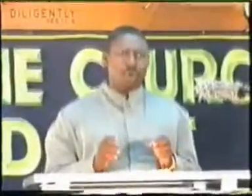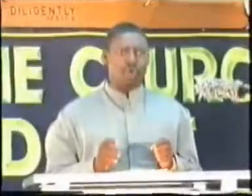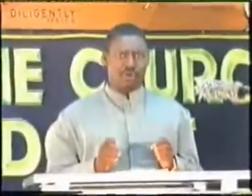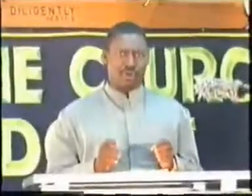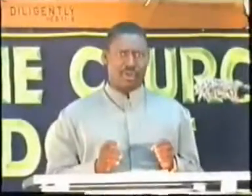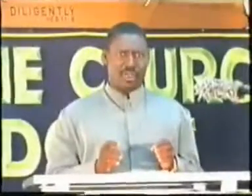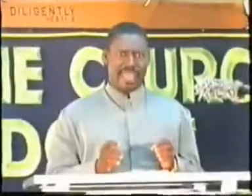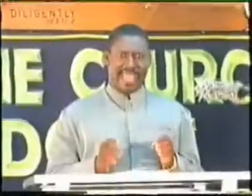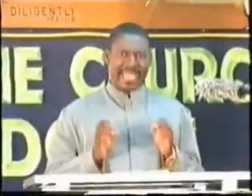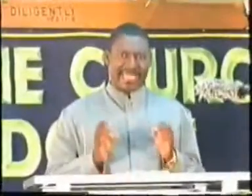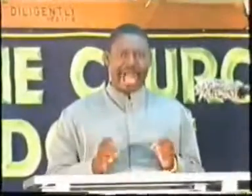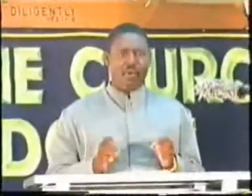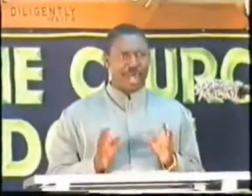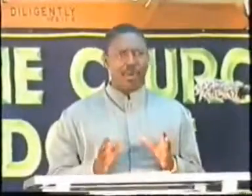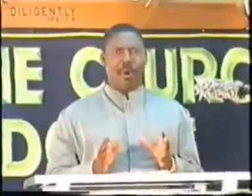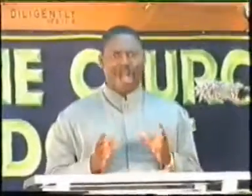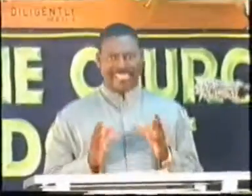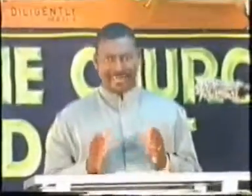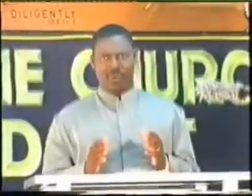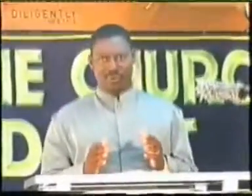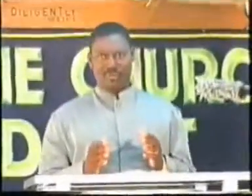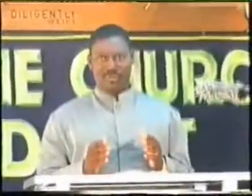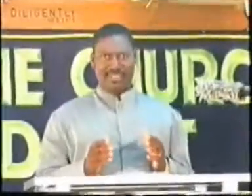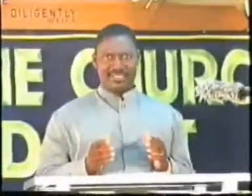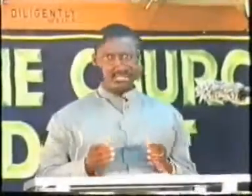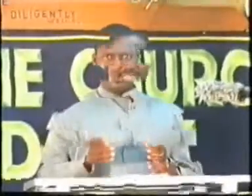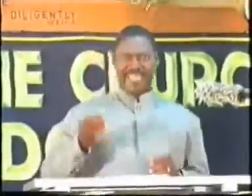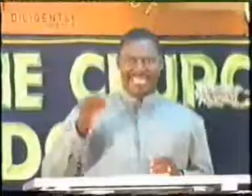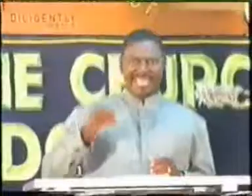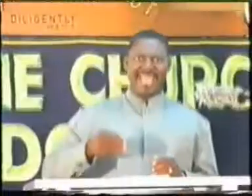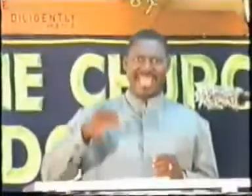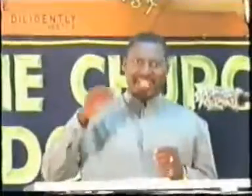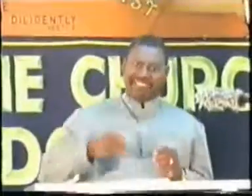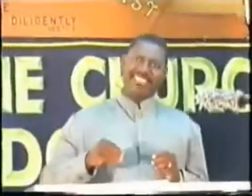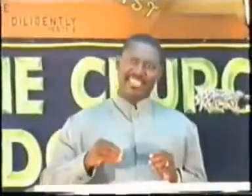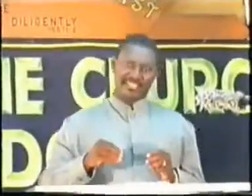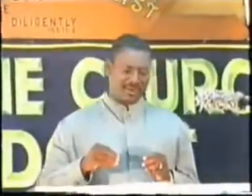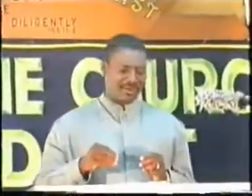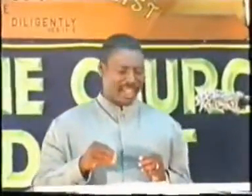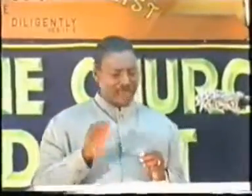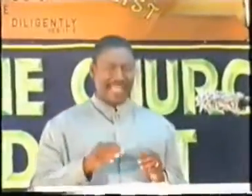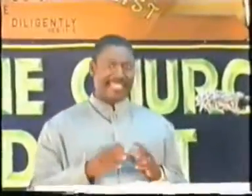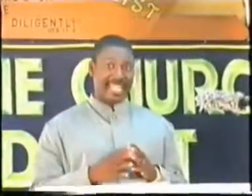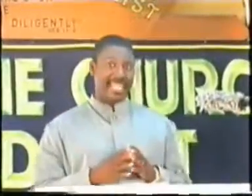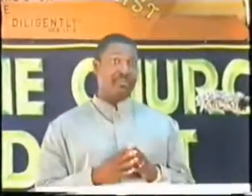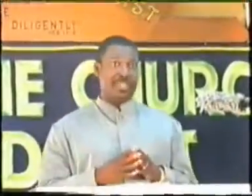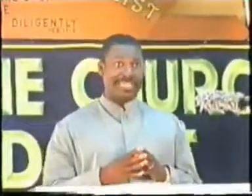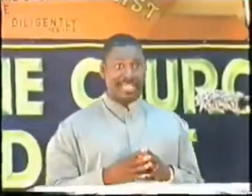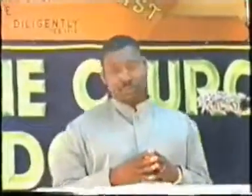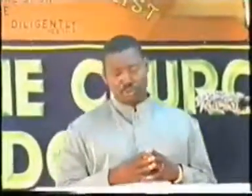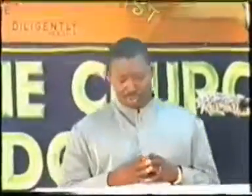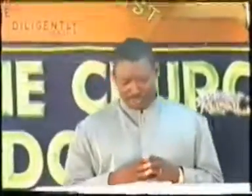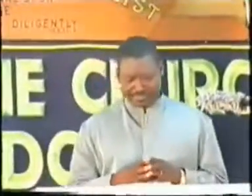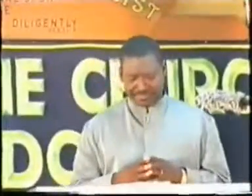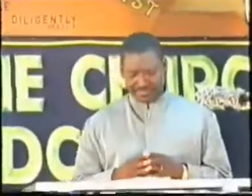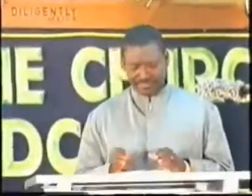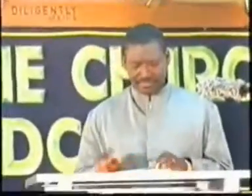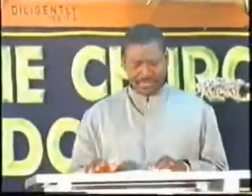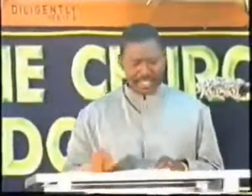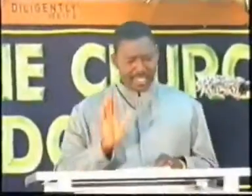and to so do you know and ka unyanko pao asem ho se yenia ye Christians no a radi se yen tia san to so do you